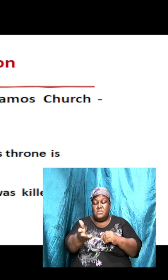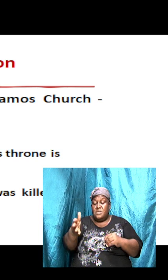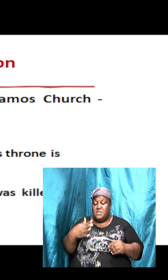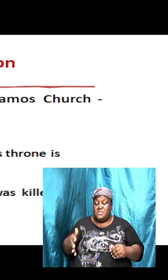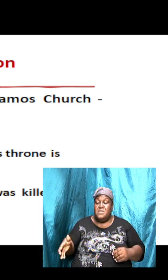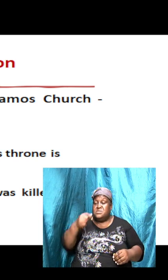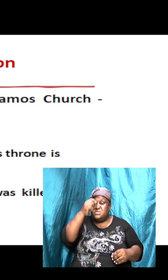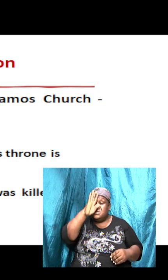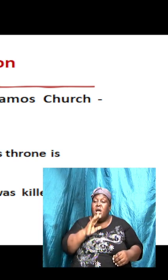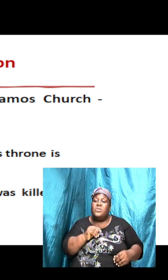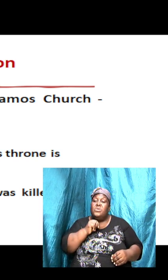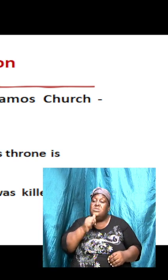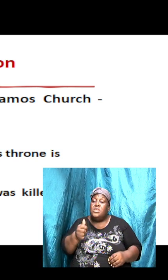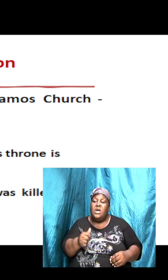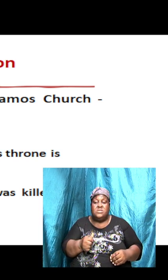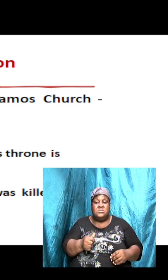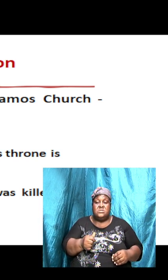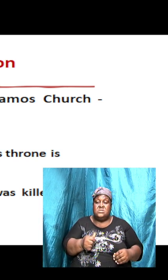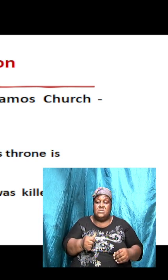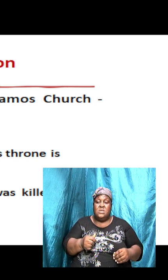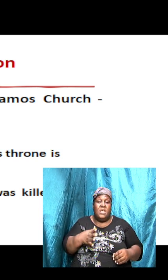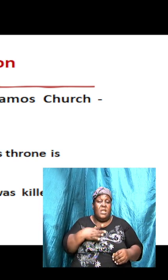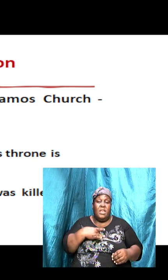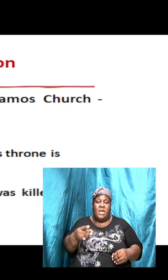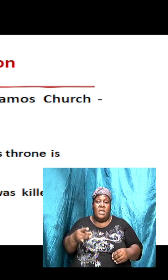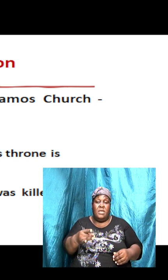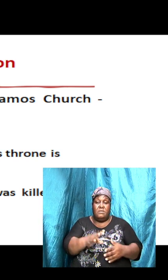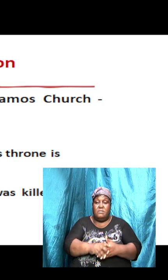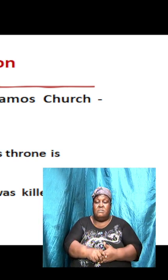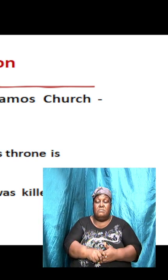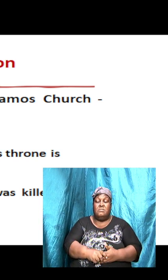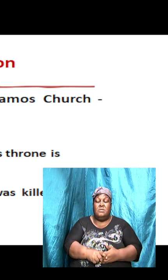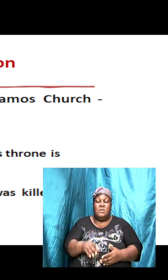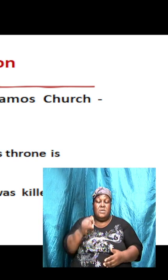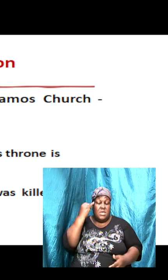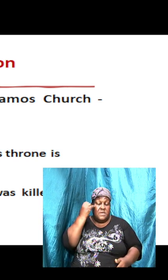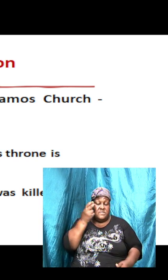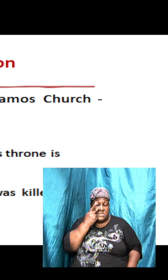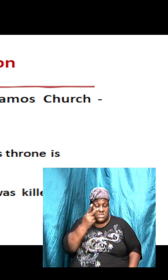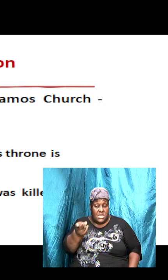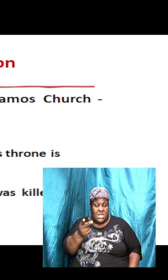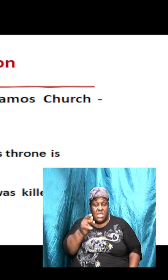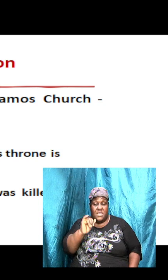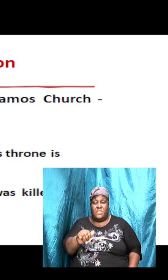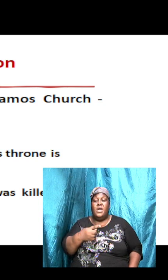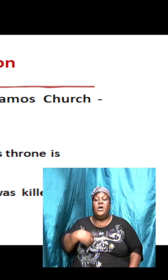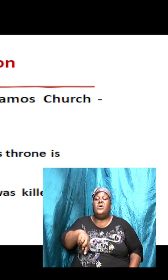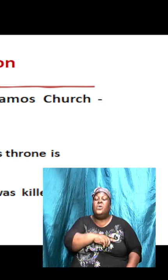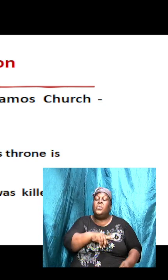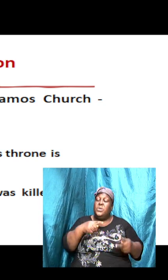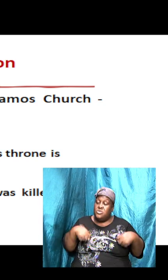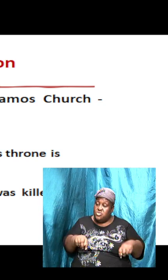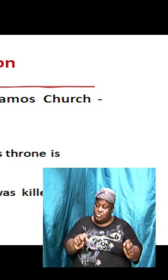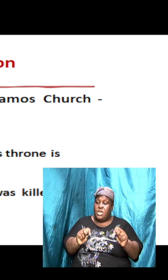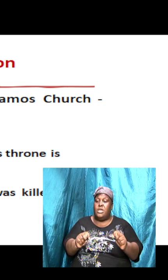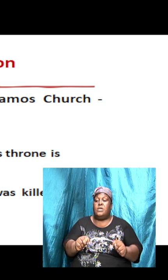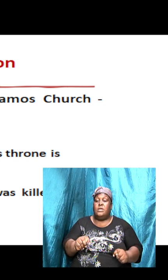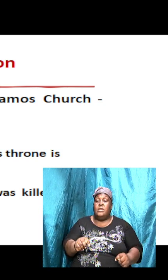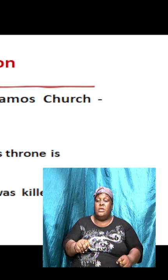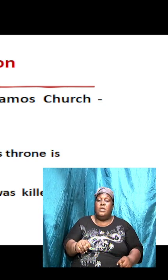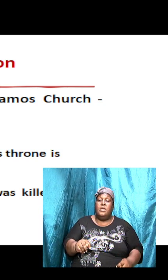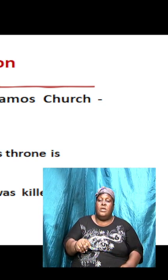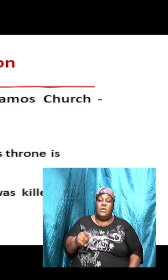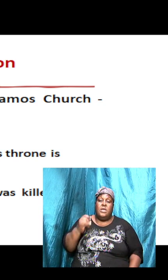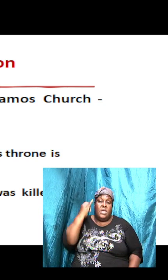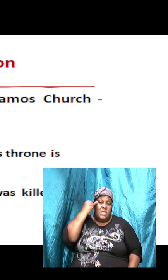condone, but even though he will not condone them, if he sees that we are trying, and if he sees that we are